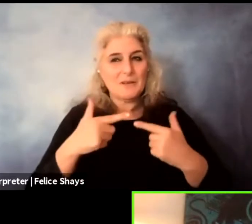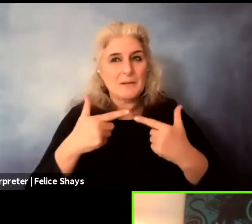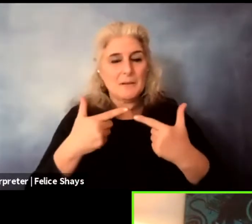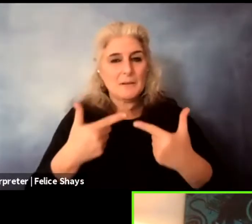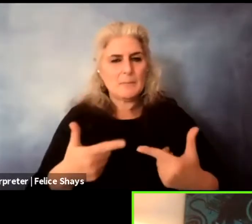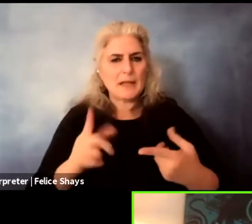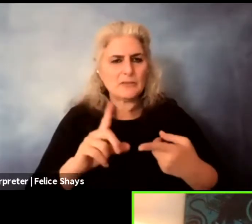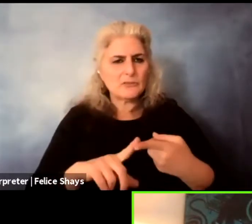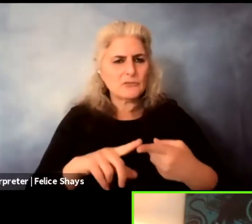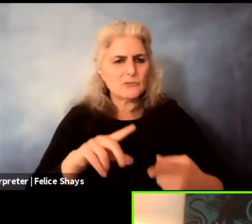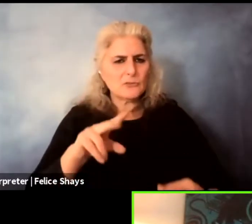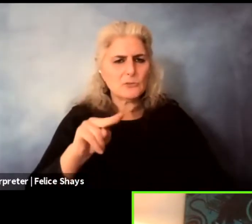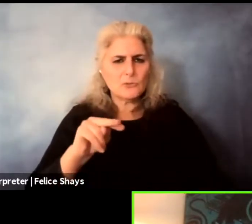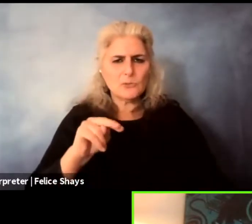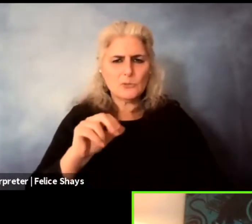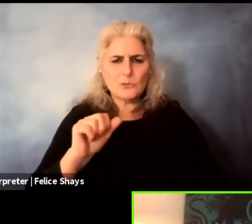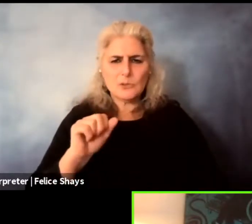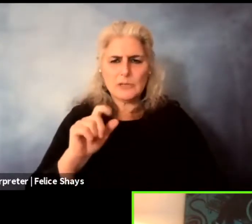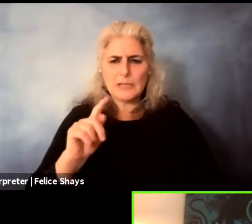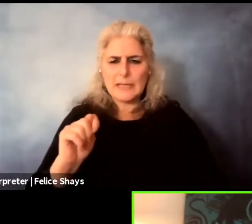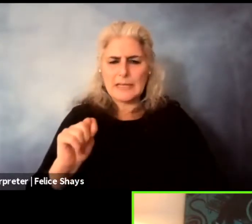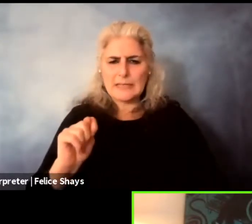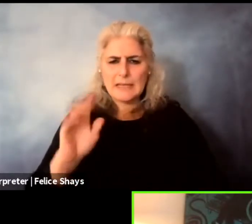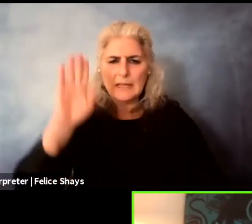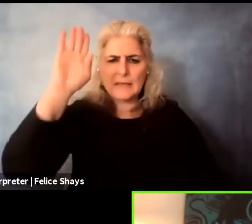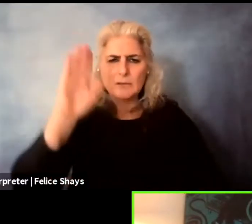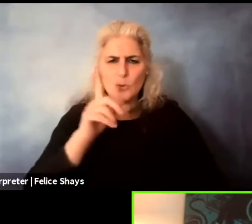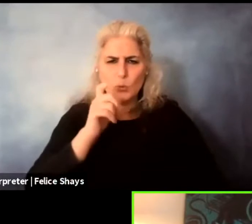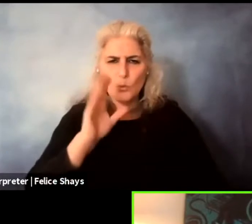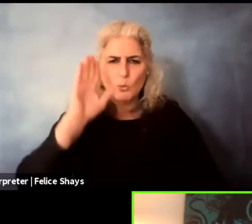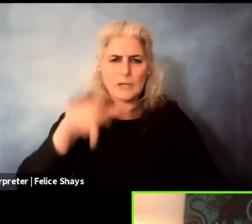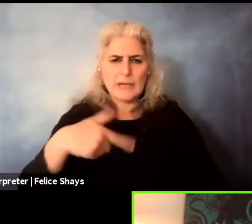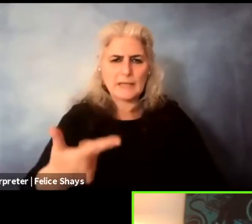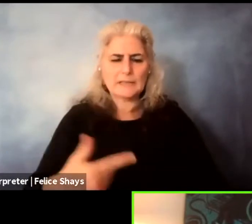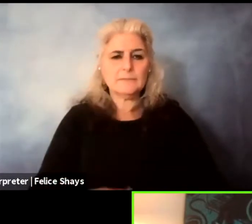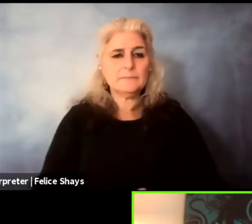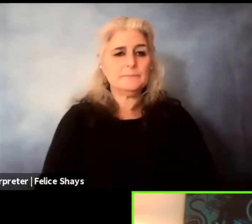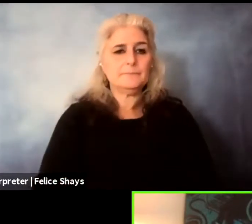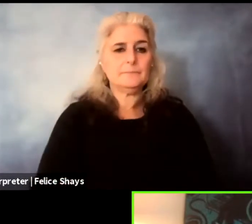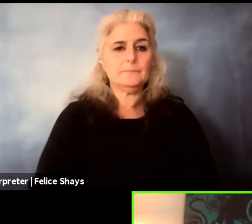was it Nat? Did Nat raise a hand?